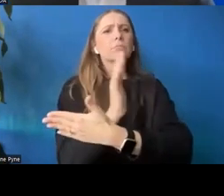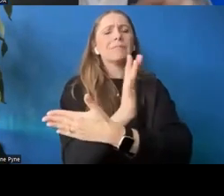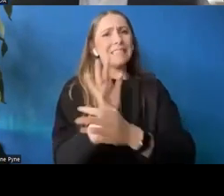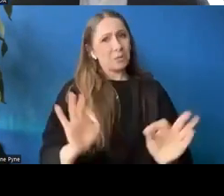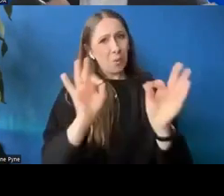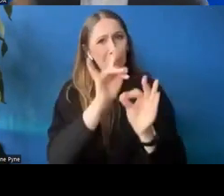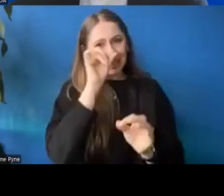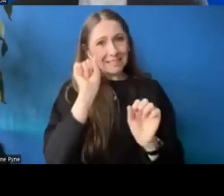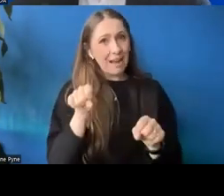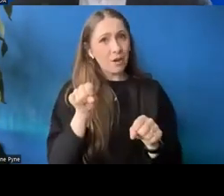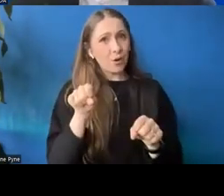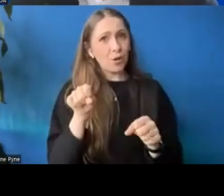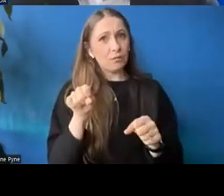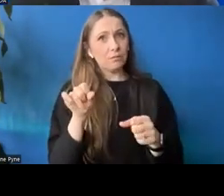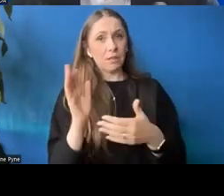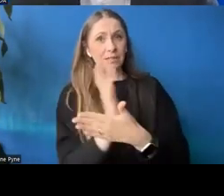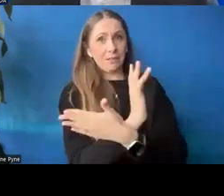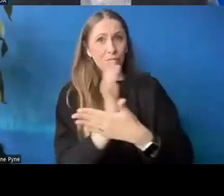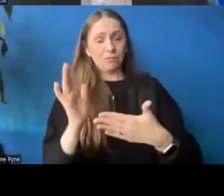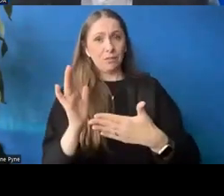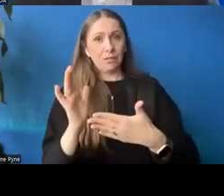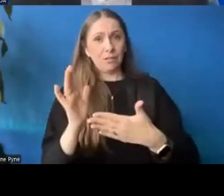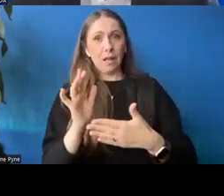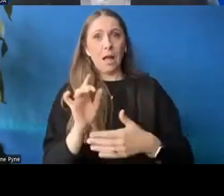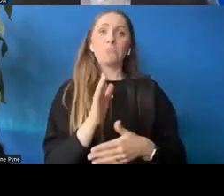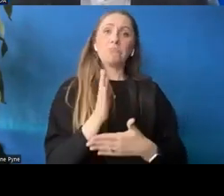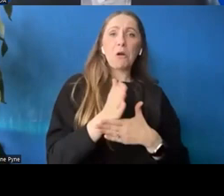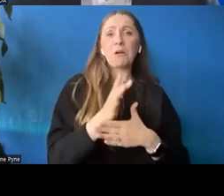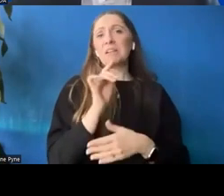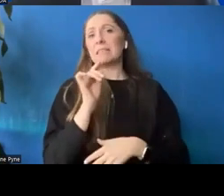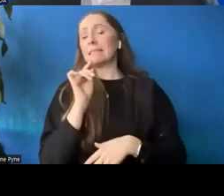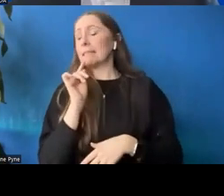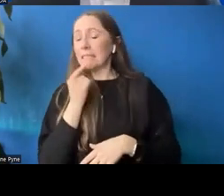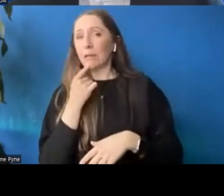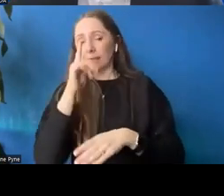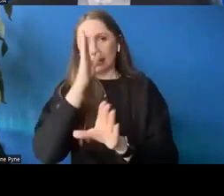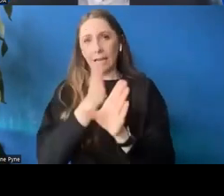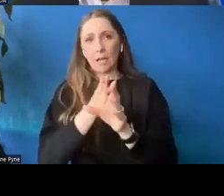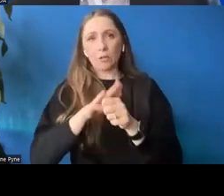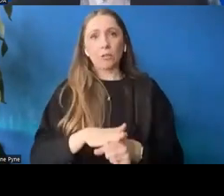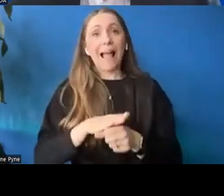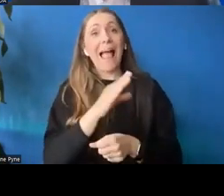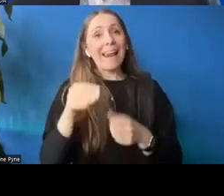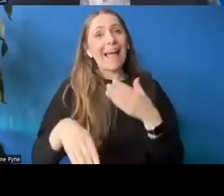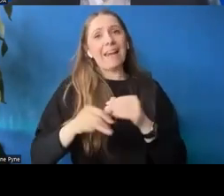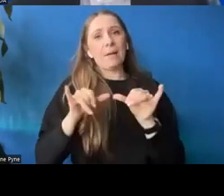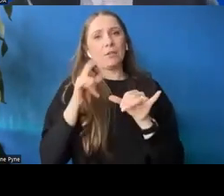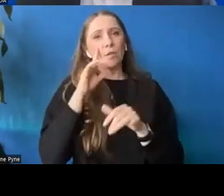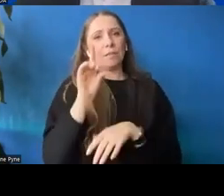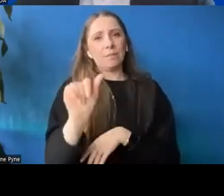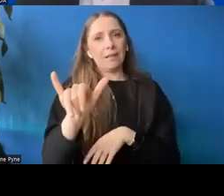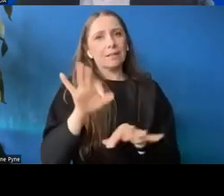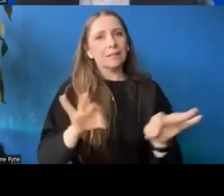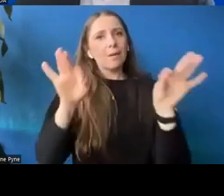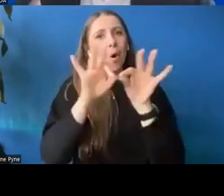back and forth between moderate and serious psychological distress. That's a really important piece of the story. Adding a measure for disability, that's really important as well. So we